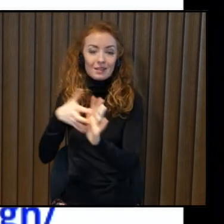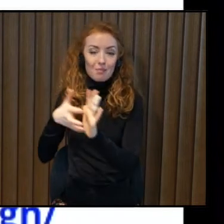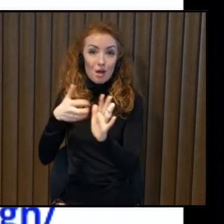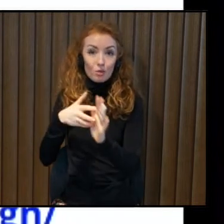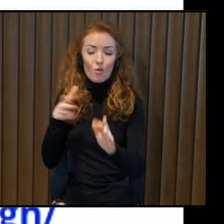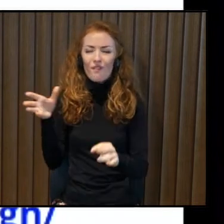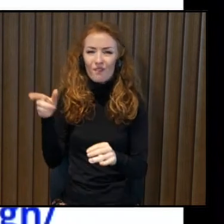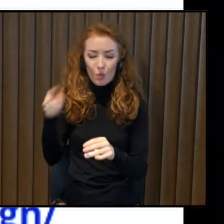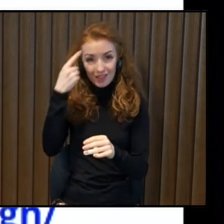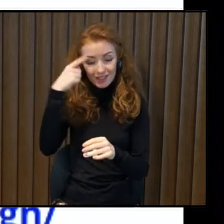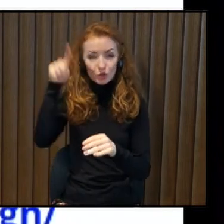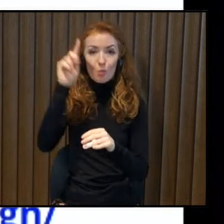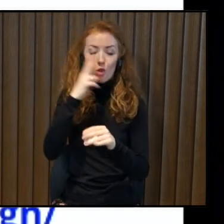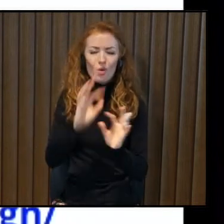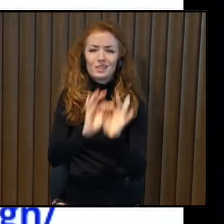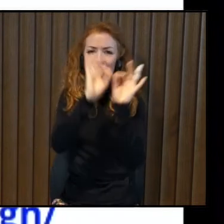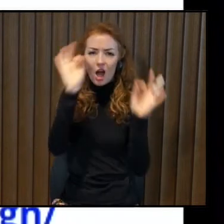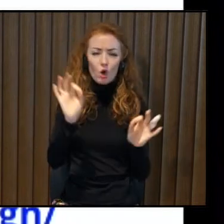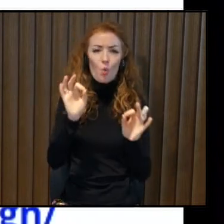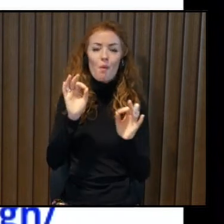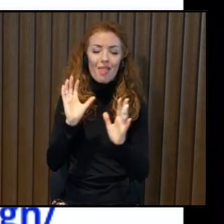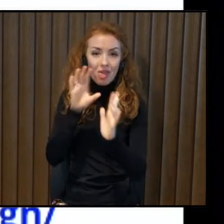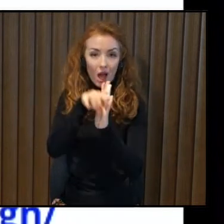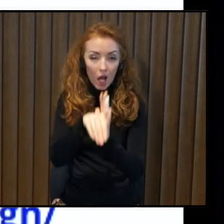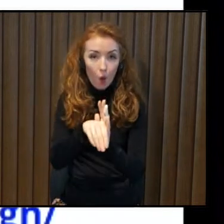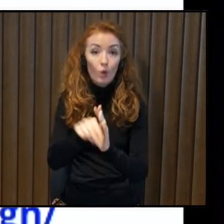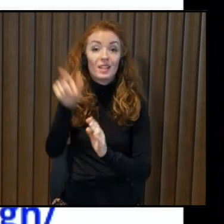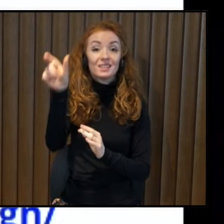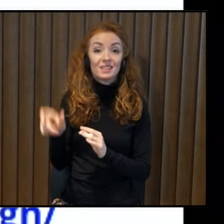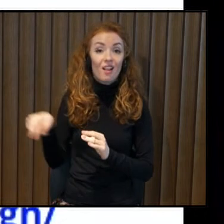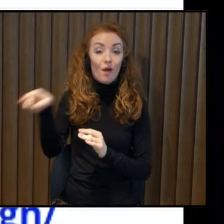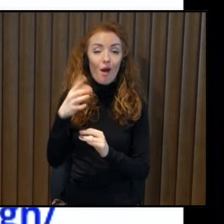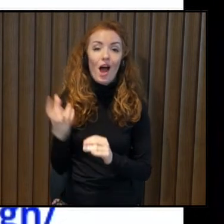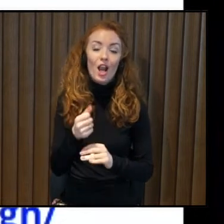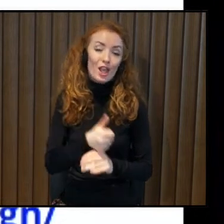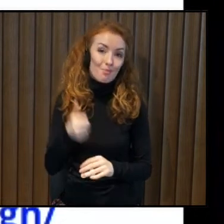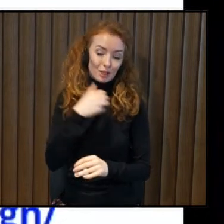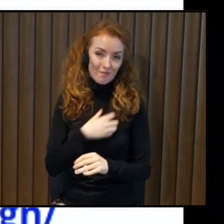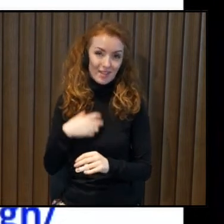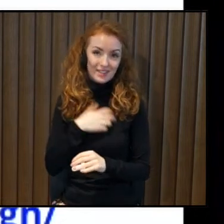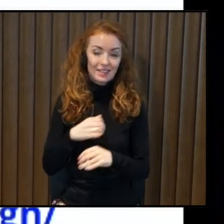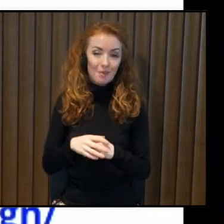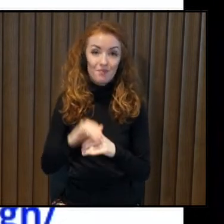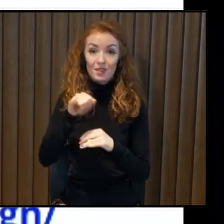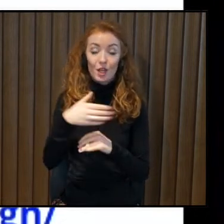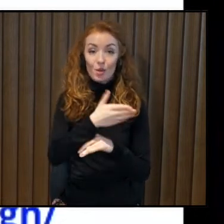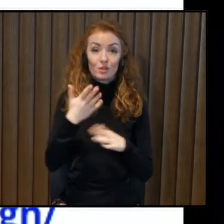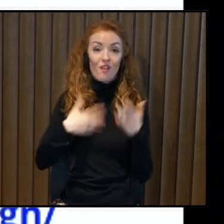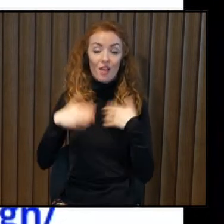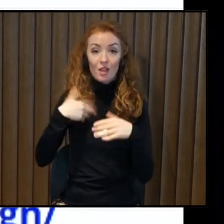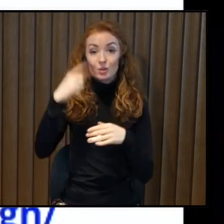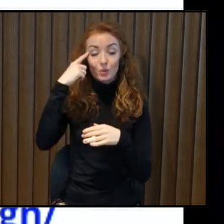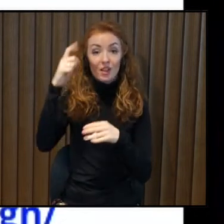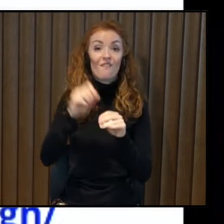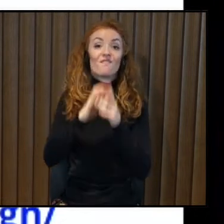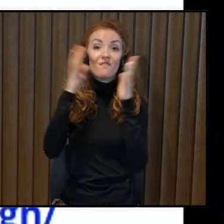design, please check out our website, universal.design. You can access it through this QR code. We have a free Intro to Universal